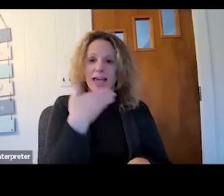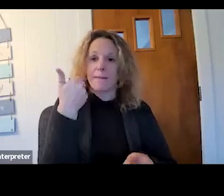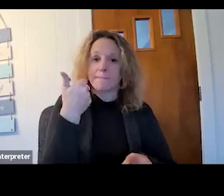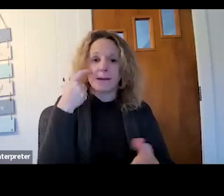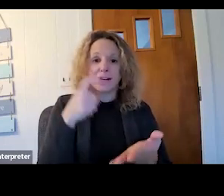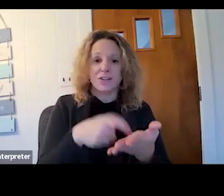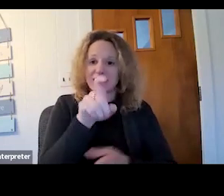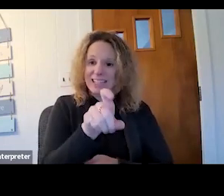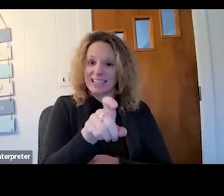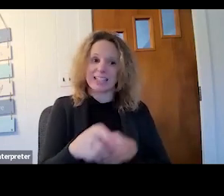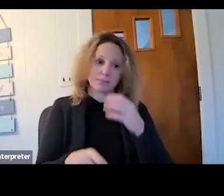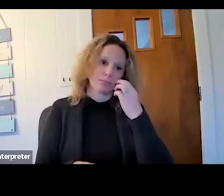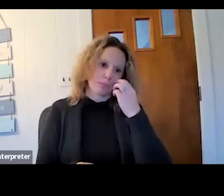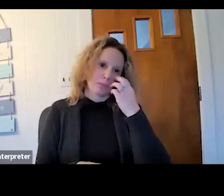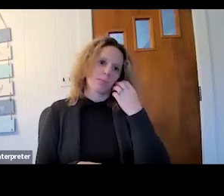her needs.